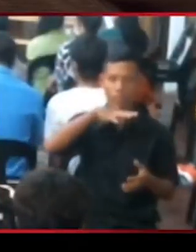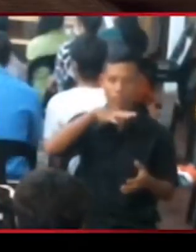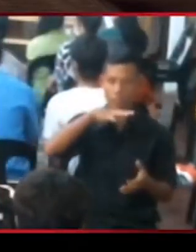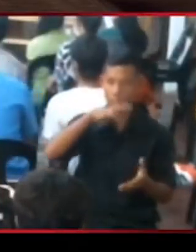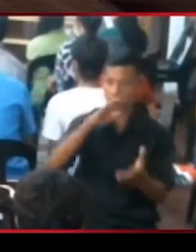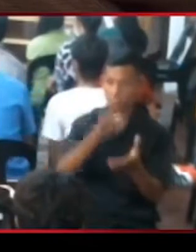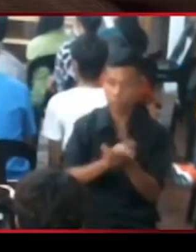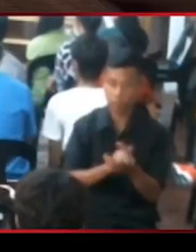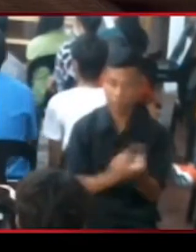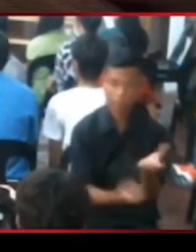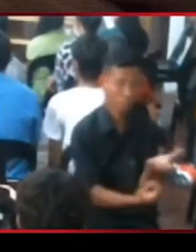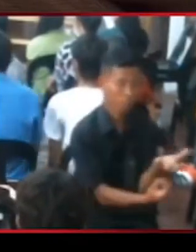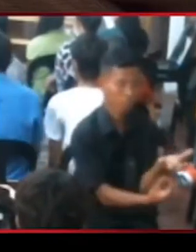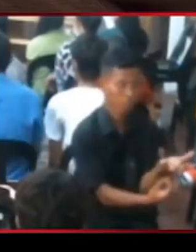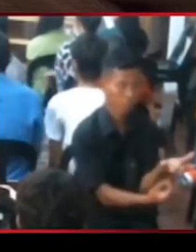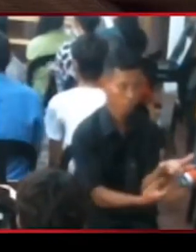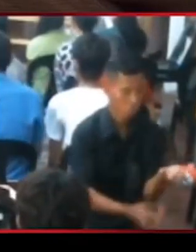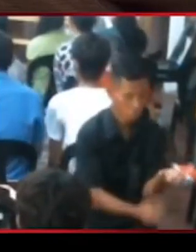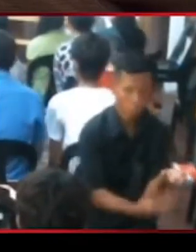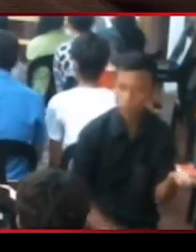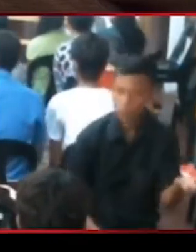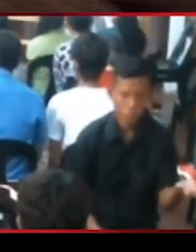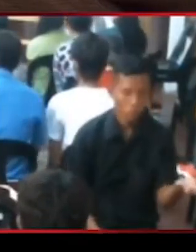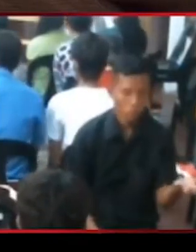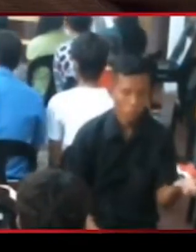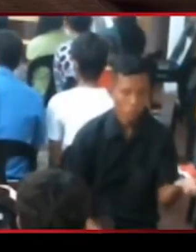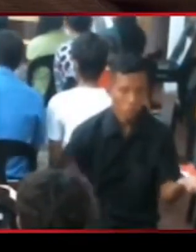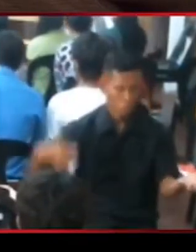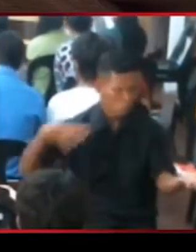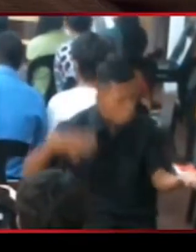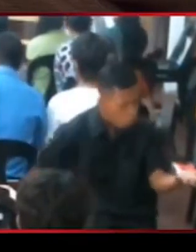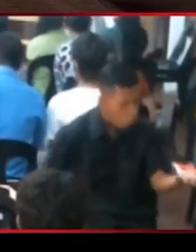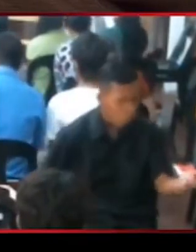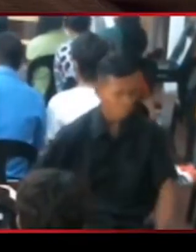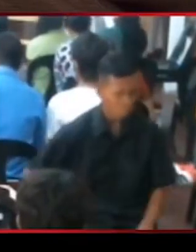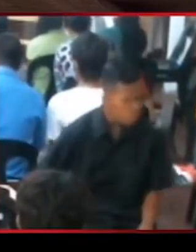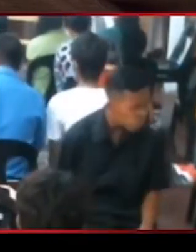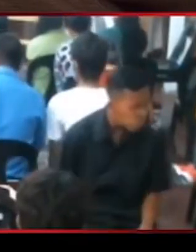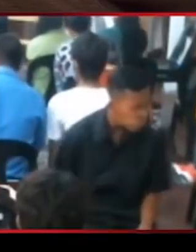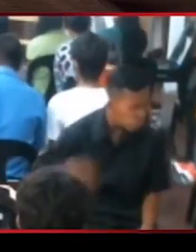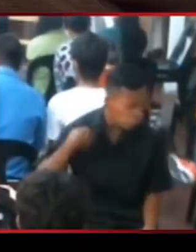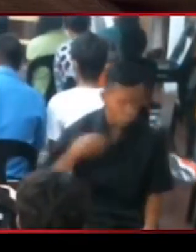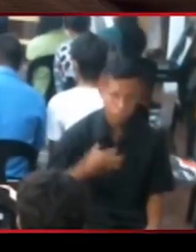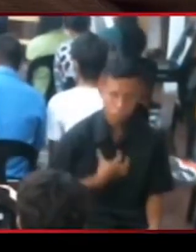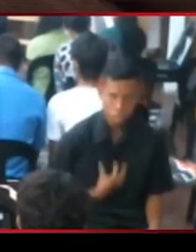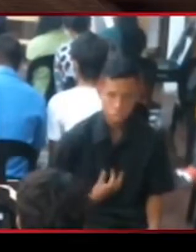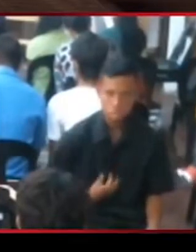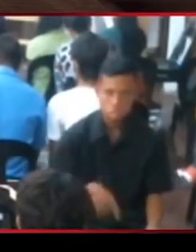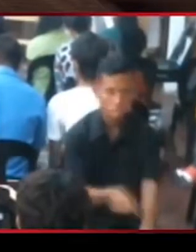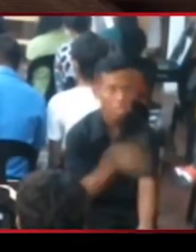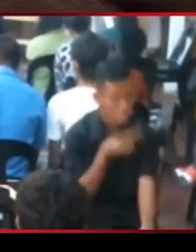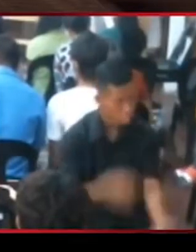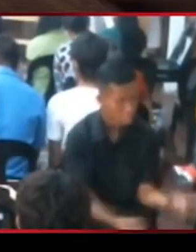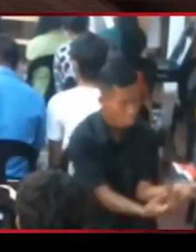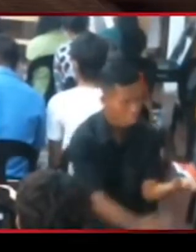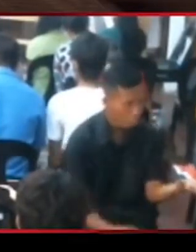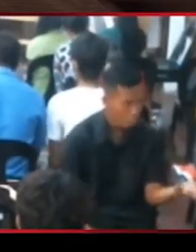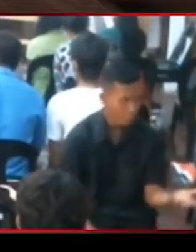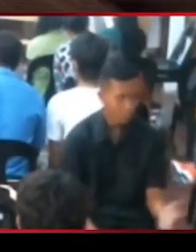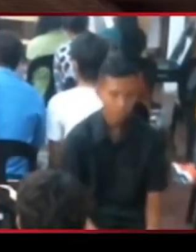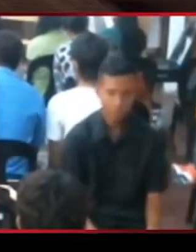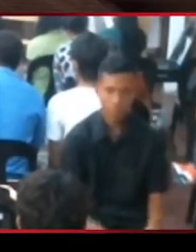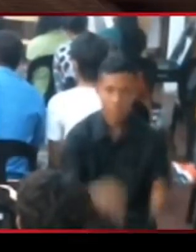cooked to perfection, to where it can be tasted and enjoyed. Not half